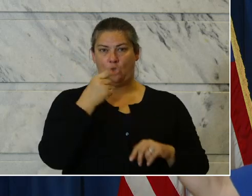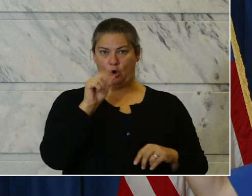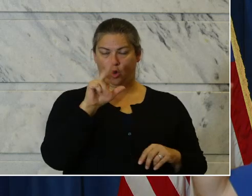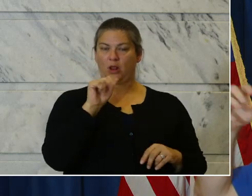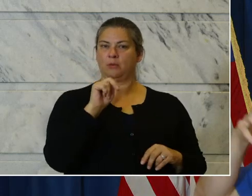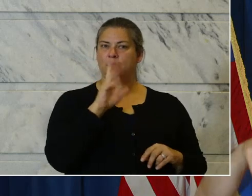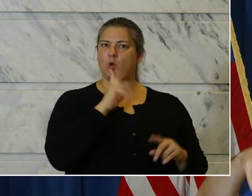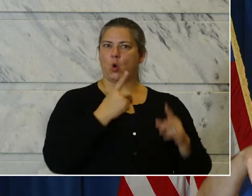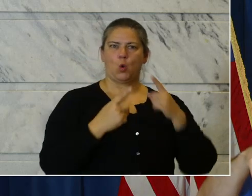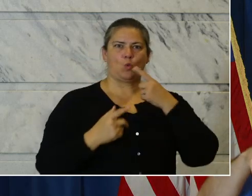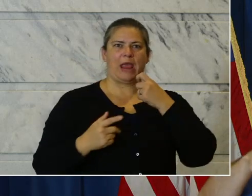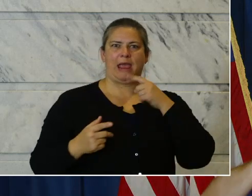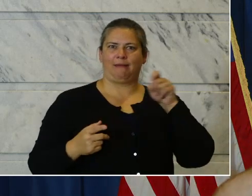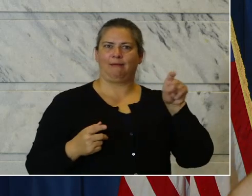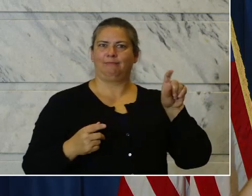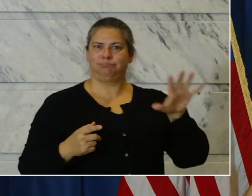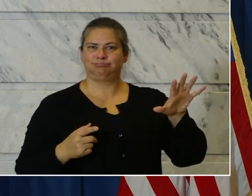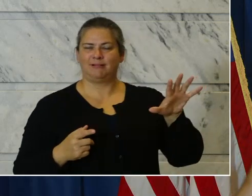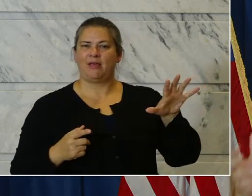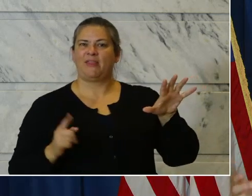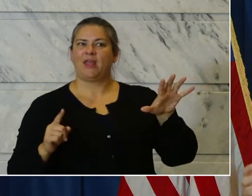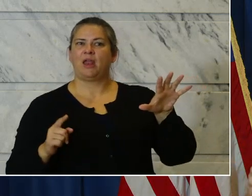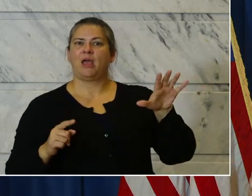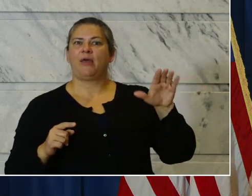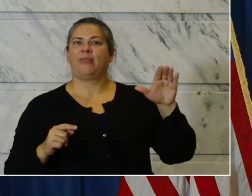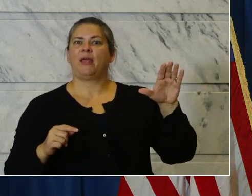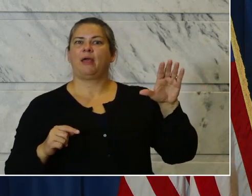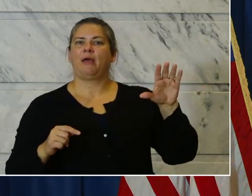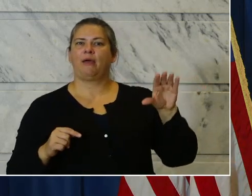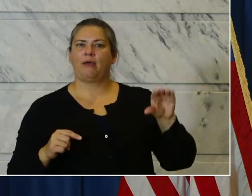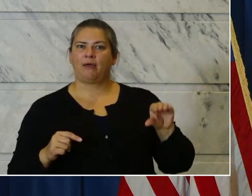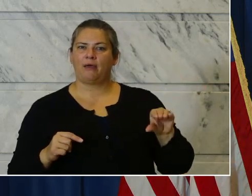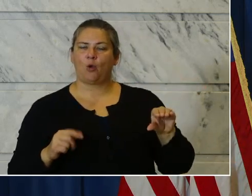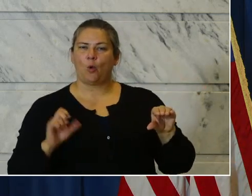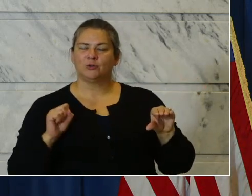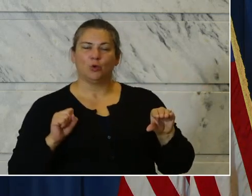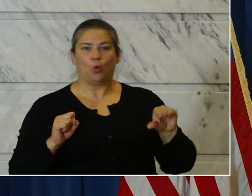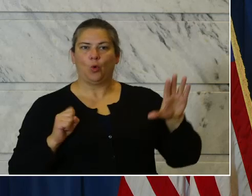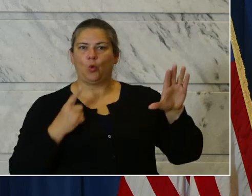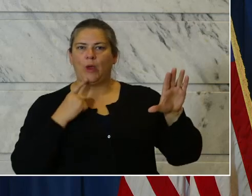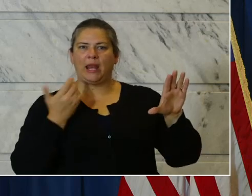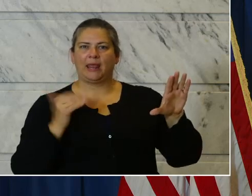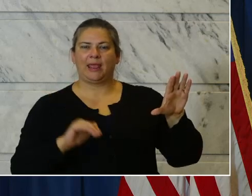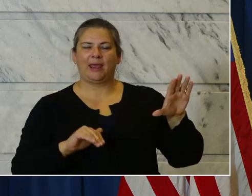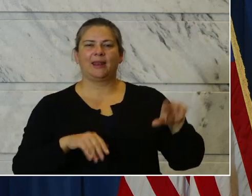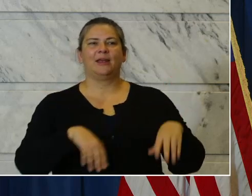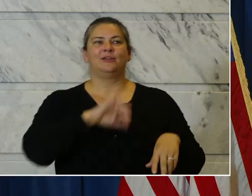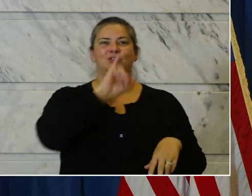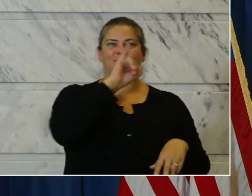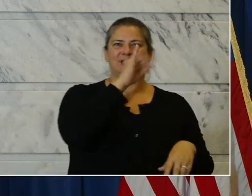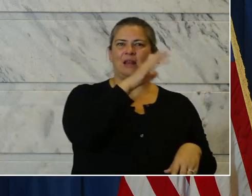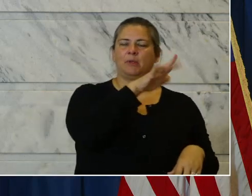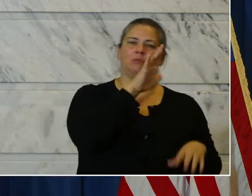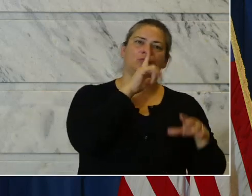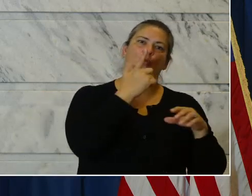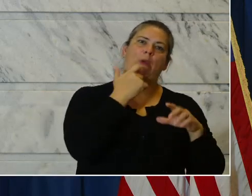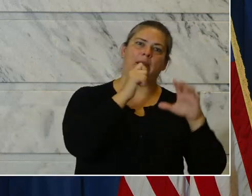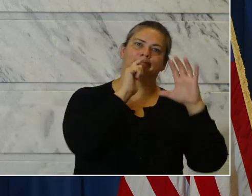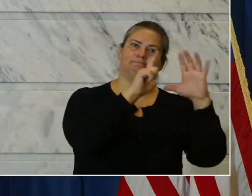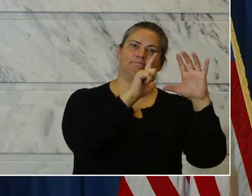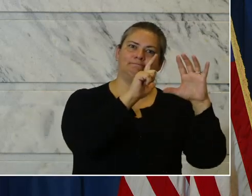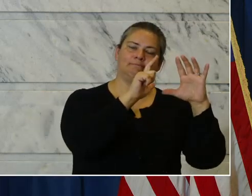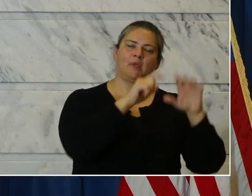had their breakout and then back again. Fayette and Jefferson County would have been red most of the time, and then it may move up and